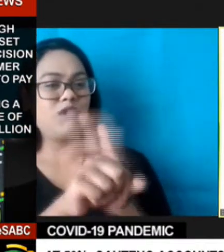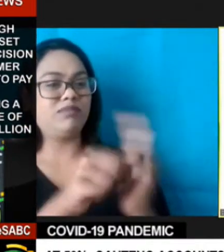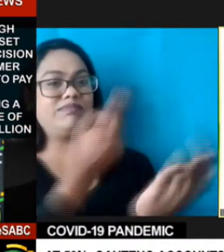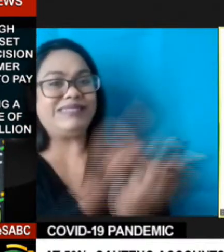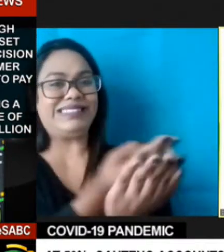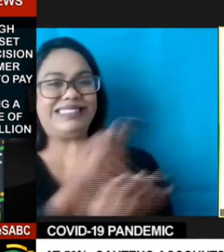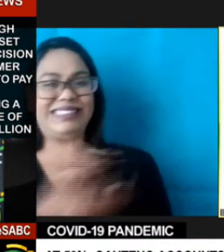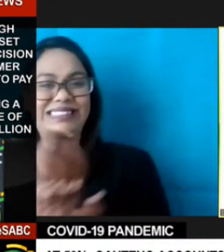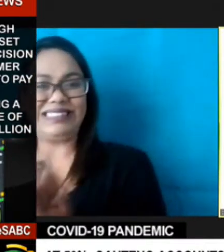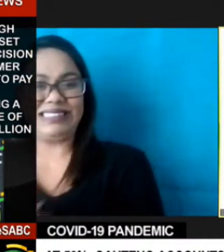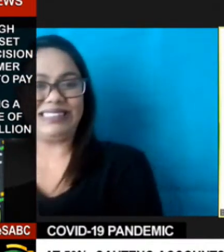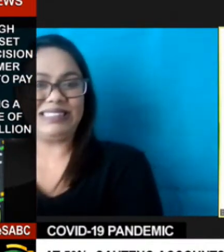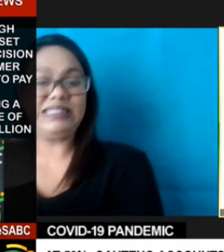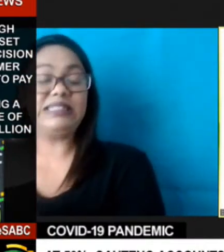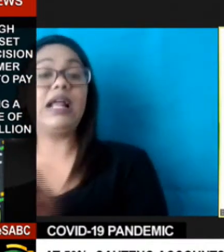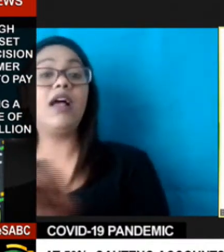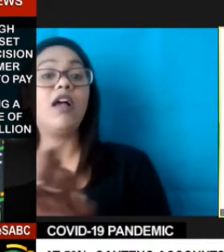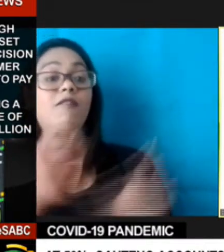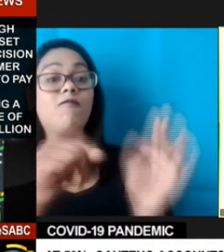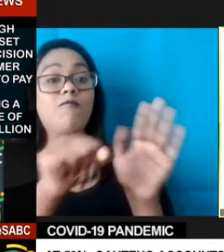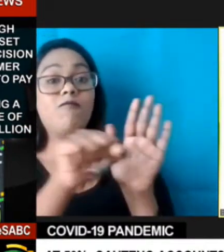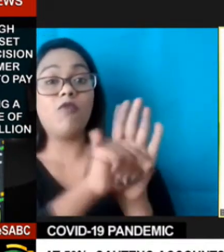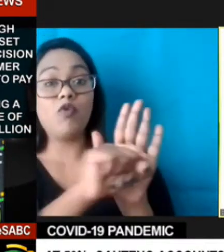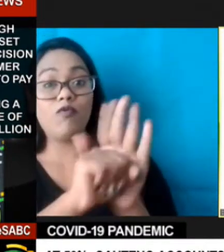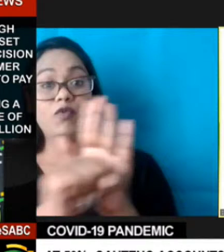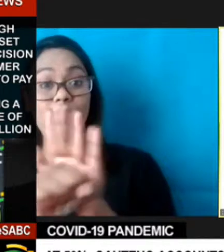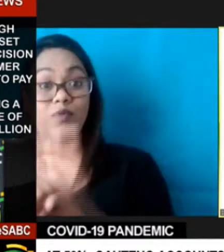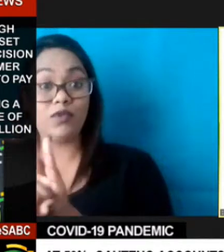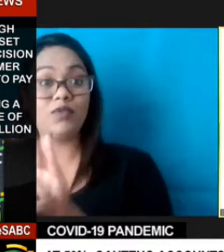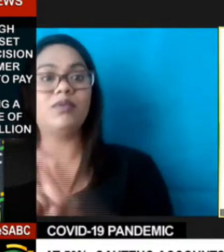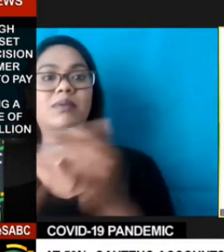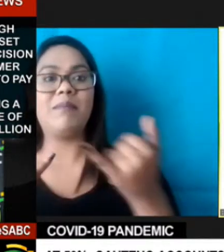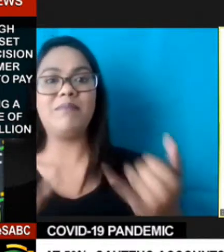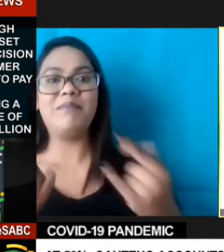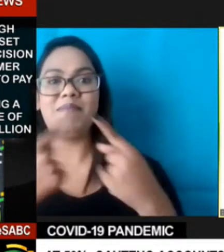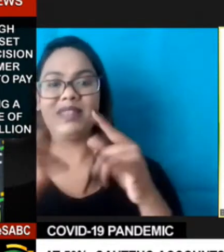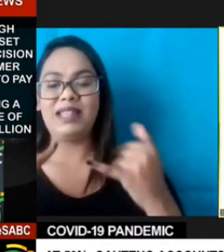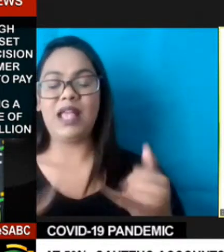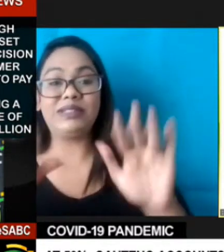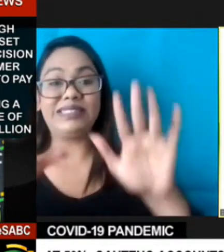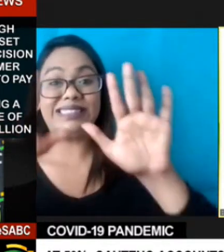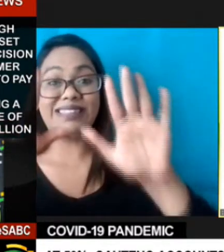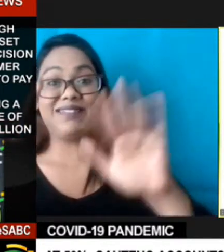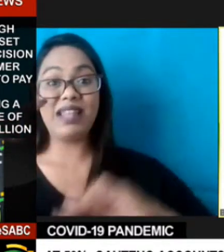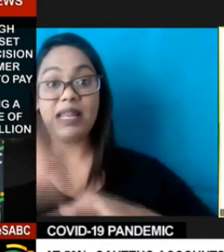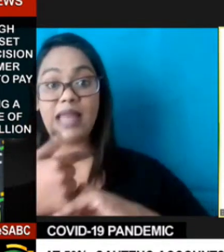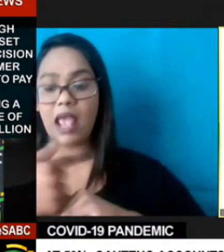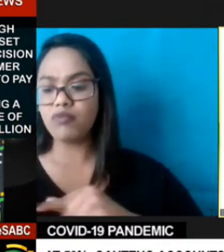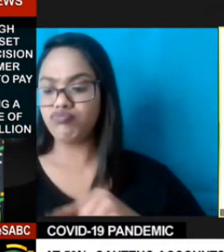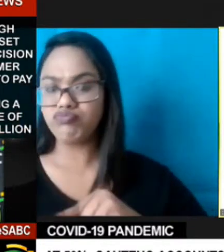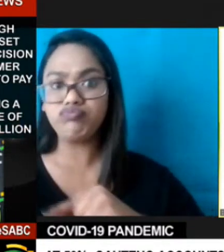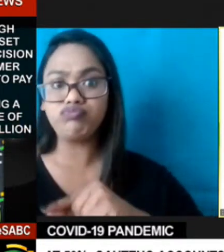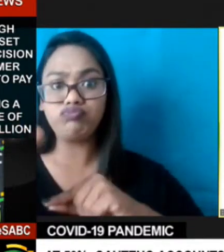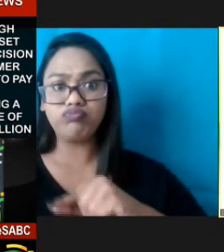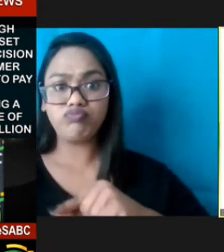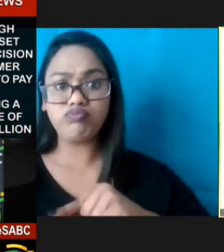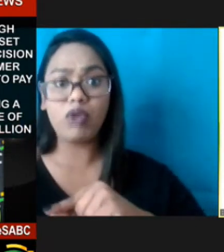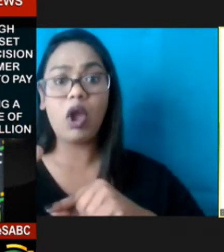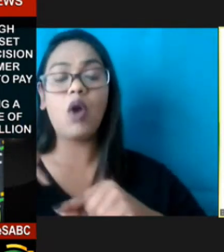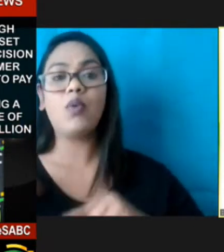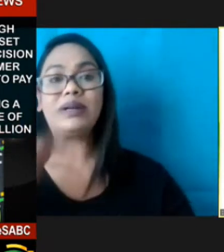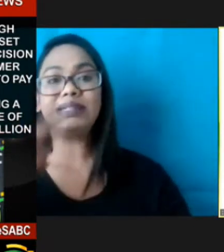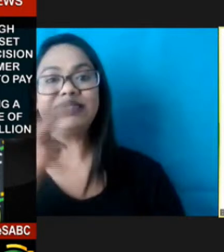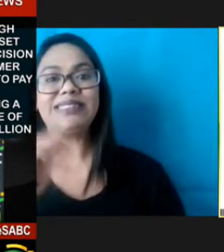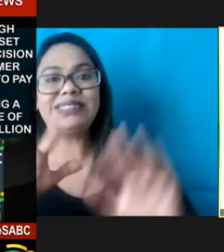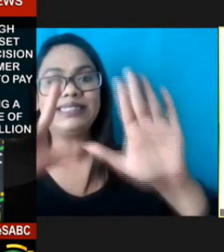rapidly. Over the last 7 days, we have seen a 70% rise in hospital